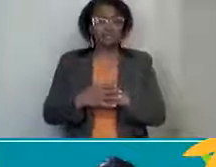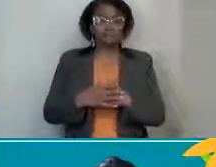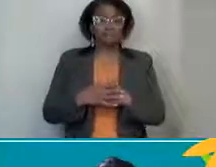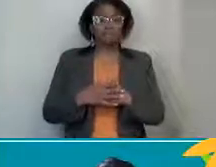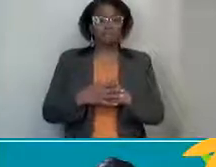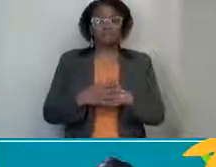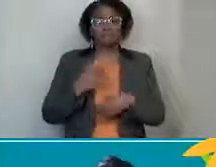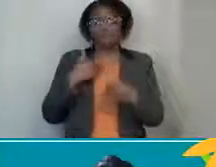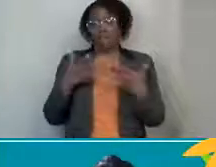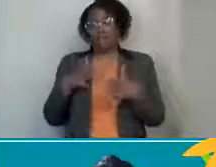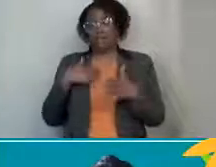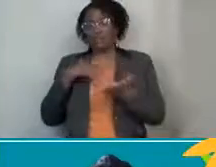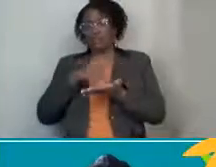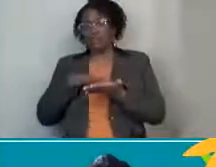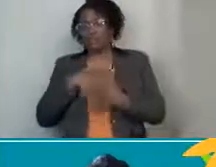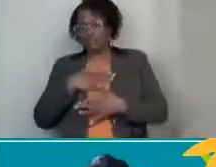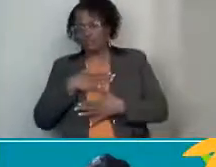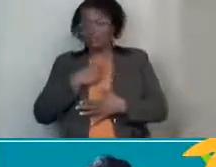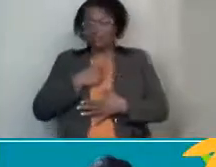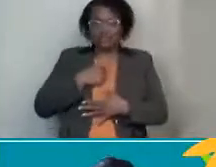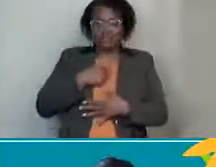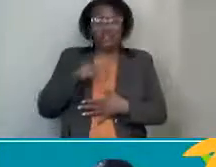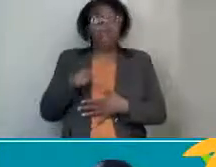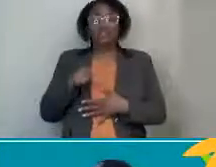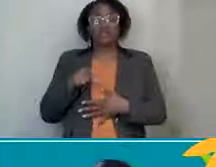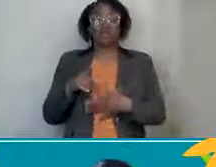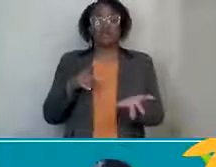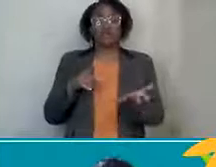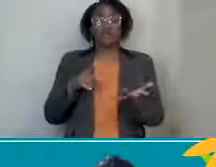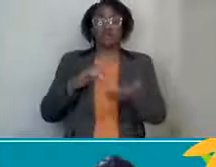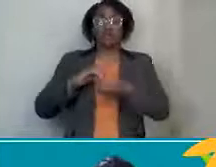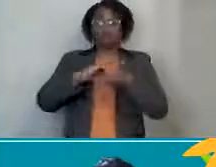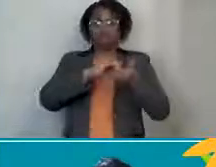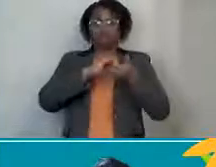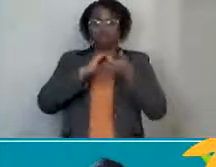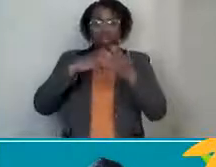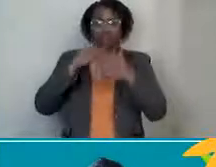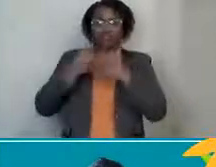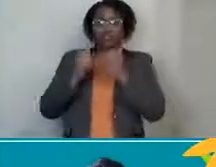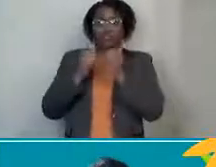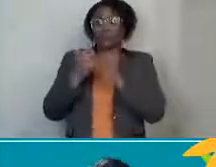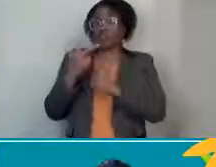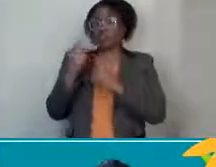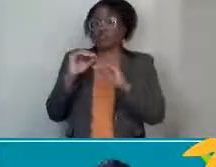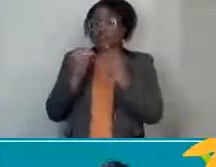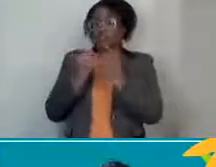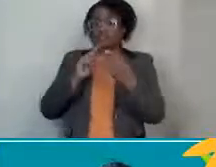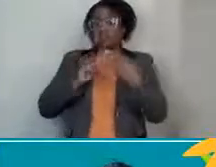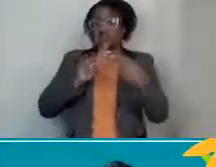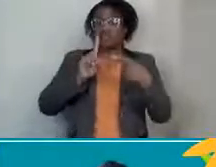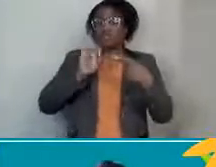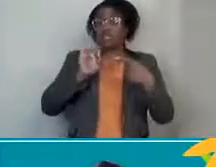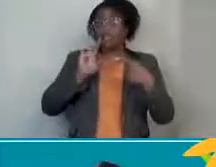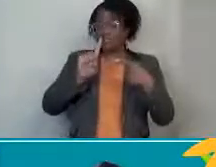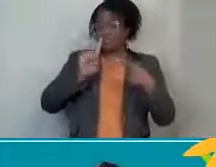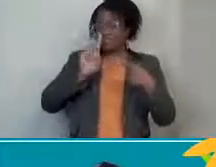Lost my notes. Okay, so this is a joint project between 3 organizations: GGJ Alliance, which is one of